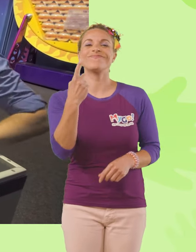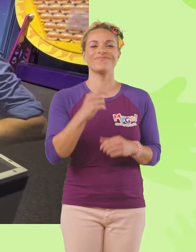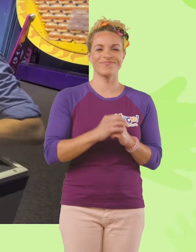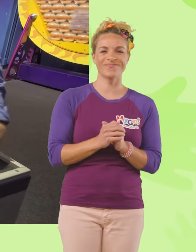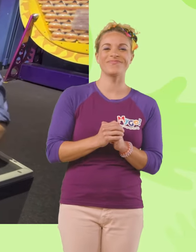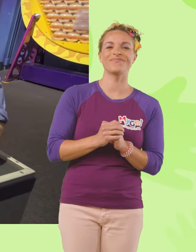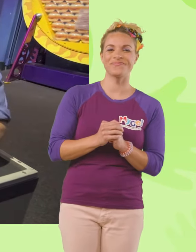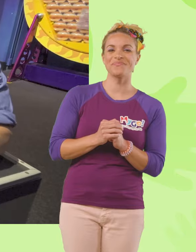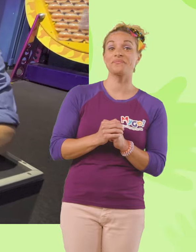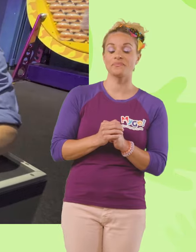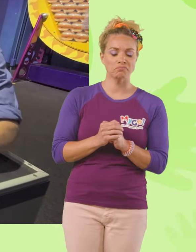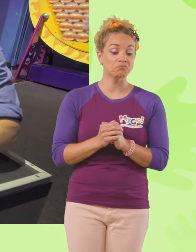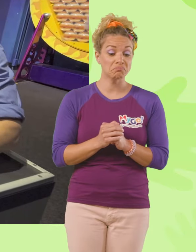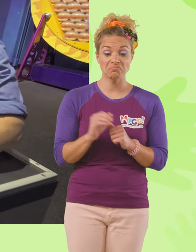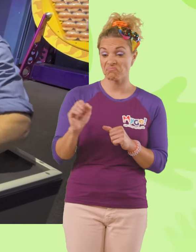another.